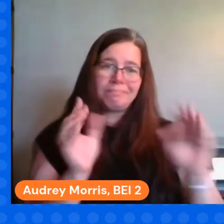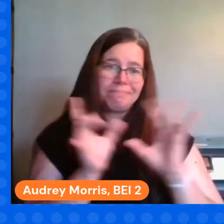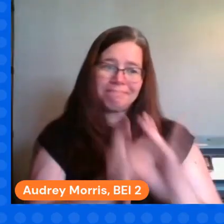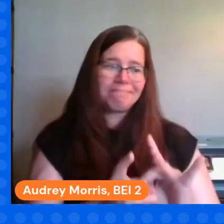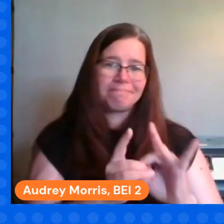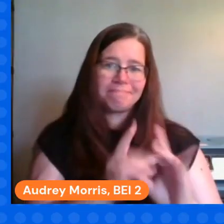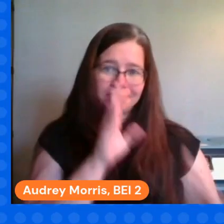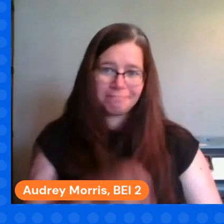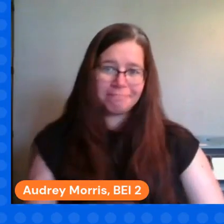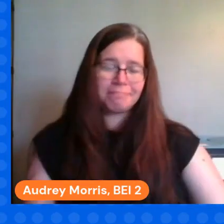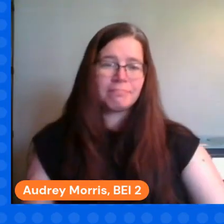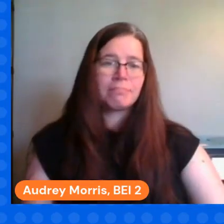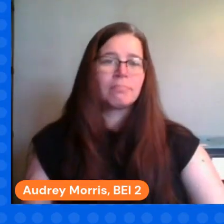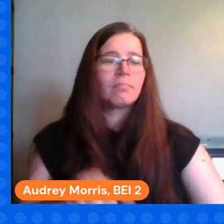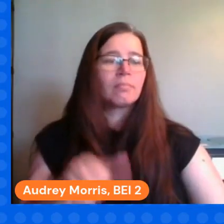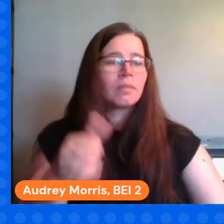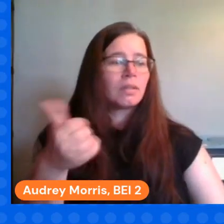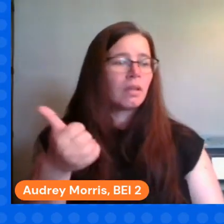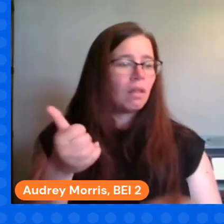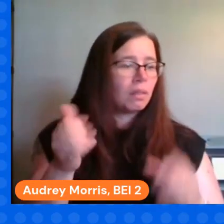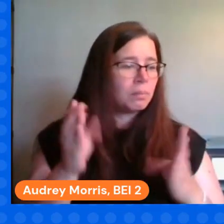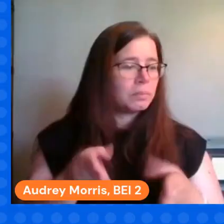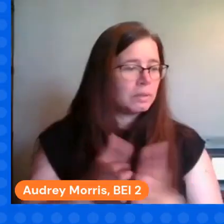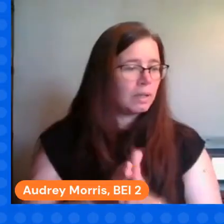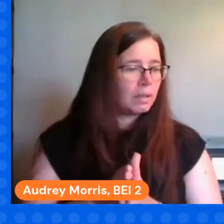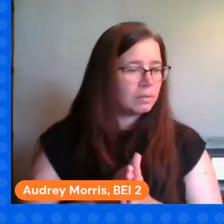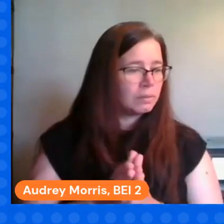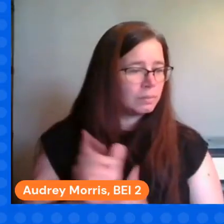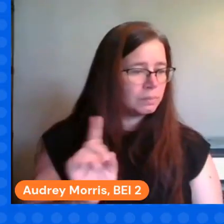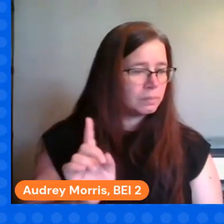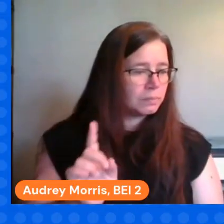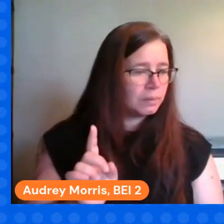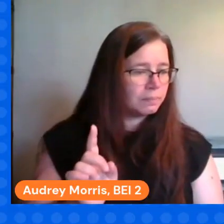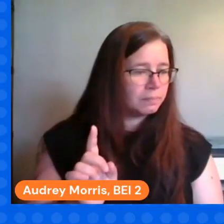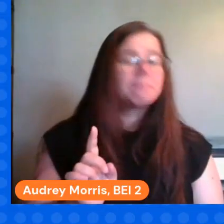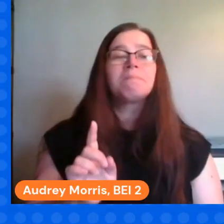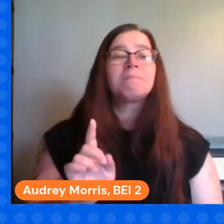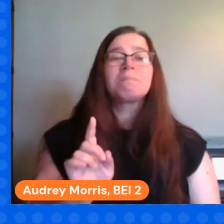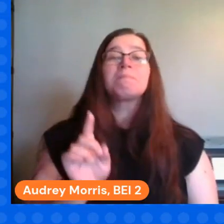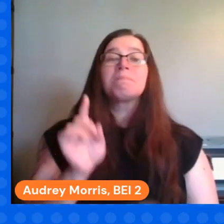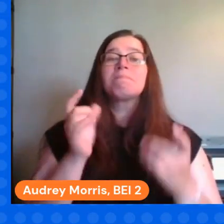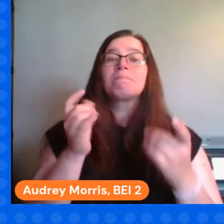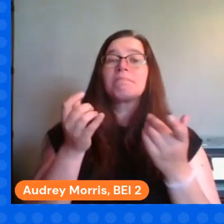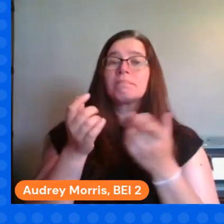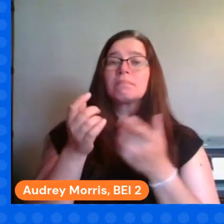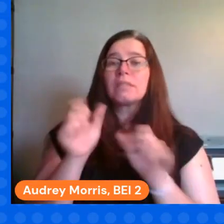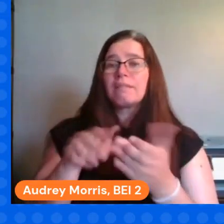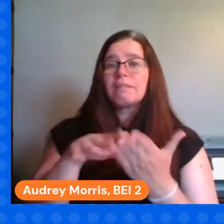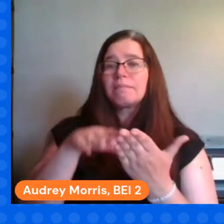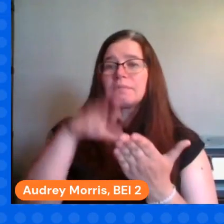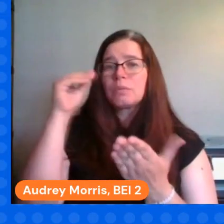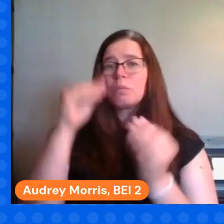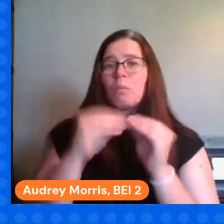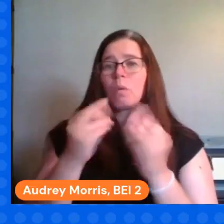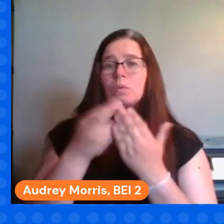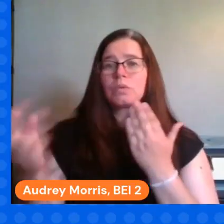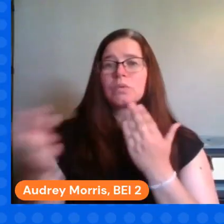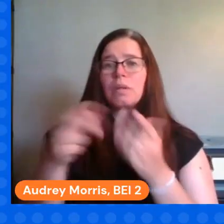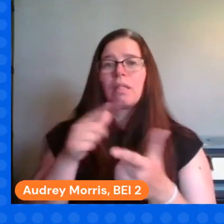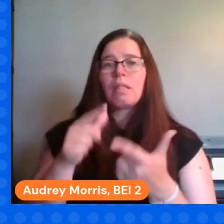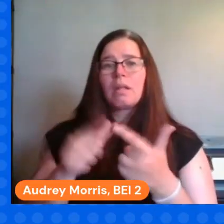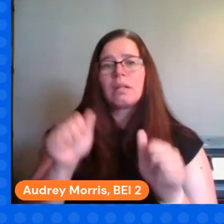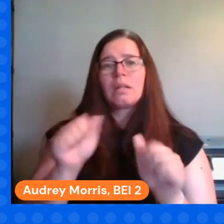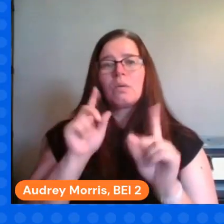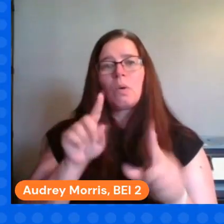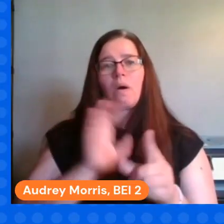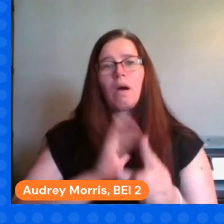where could we find learning resources on OctoStudio, and we can always go to our octostudio.org page,